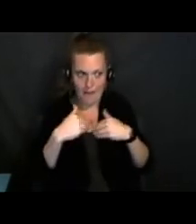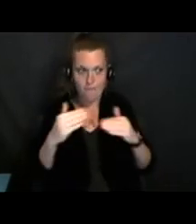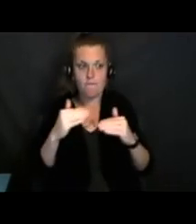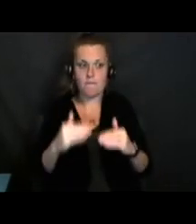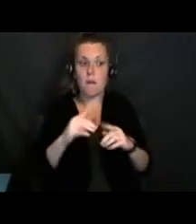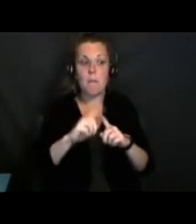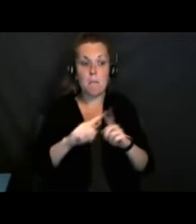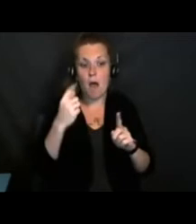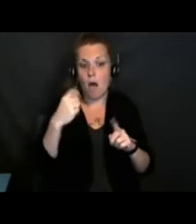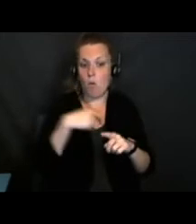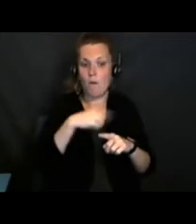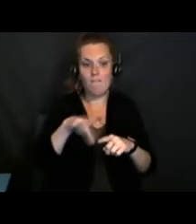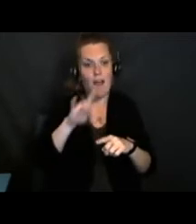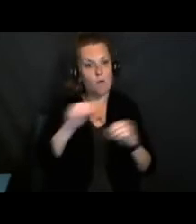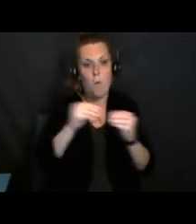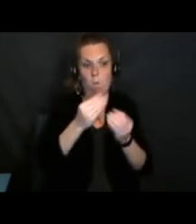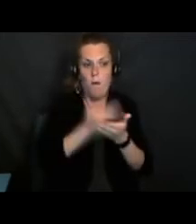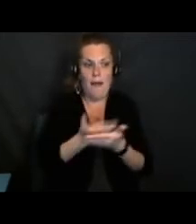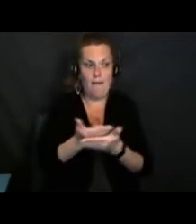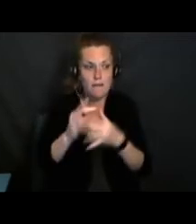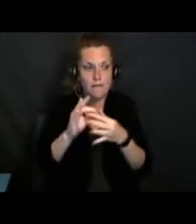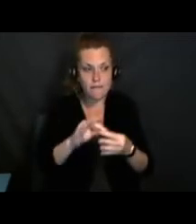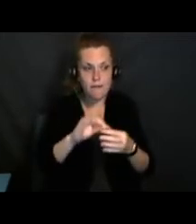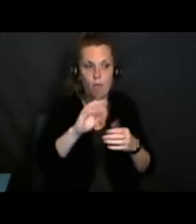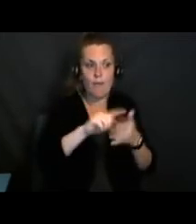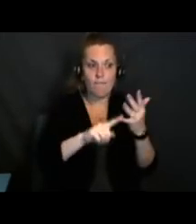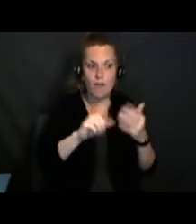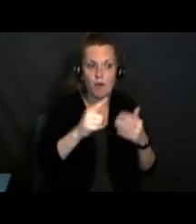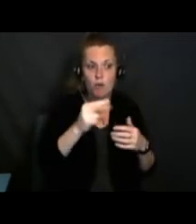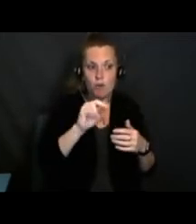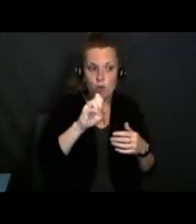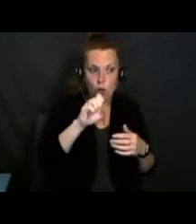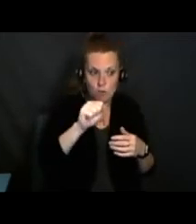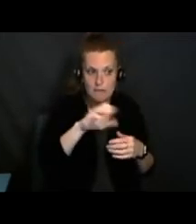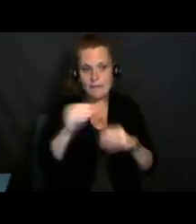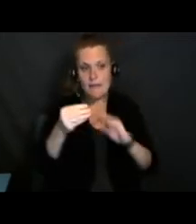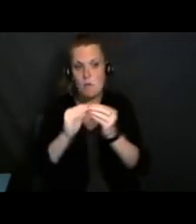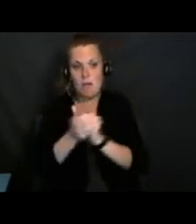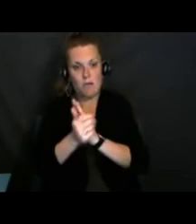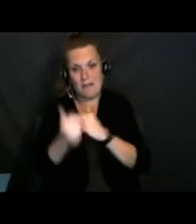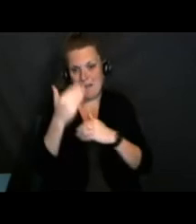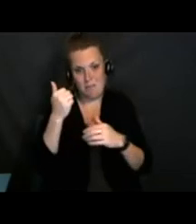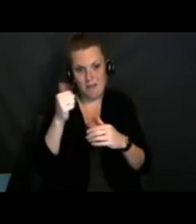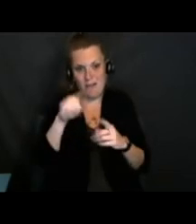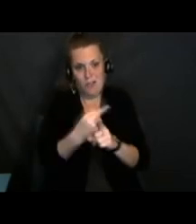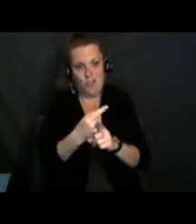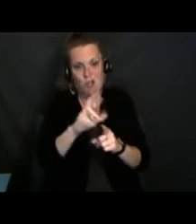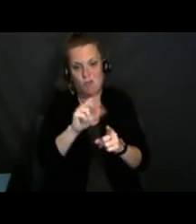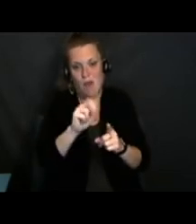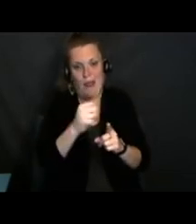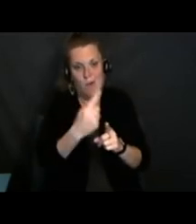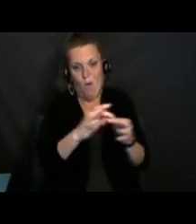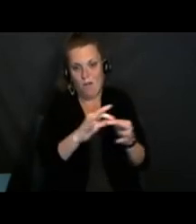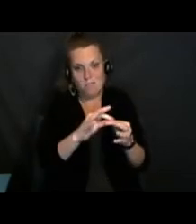of finger gnosis, as we didn't find any correlation with other measures except finger run.